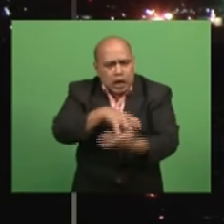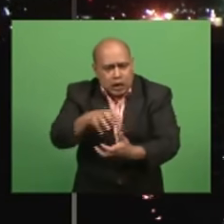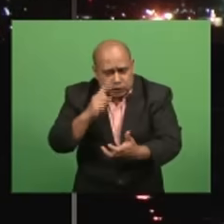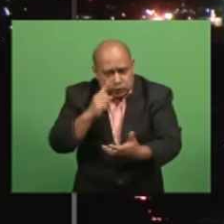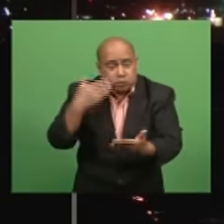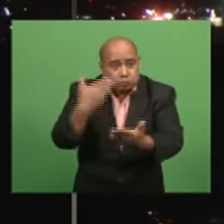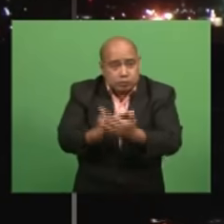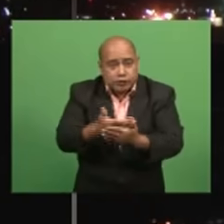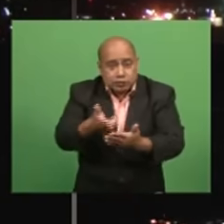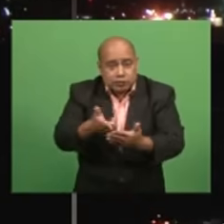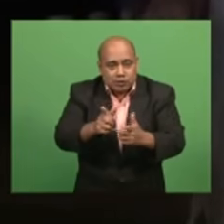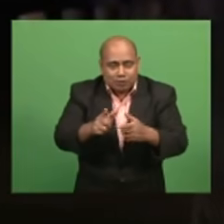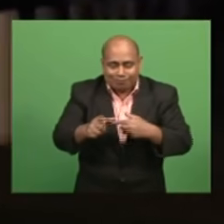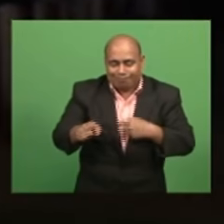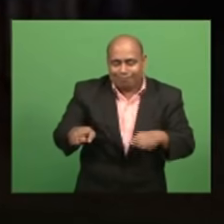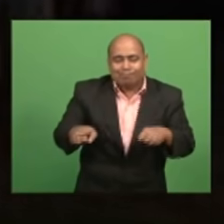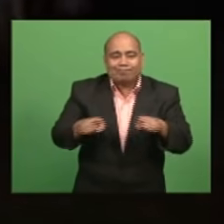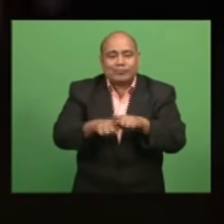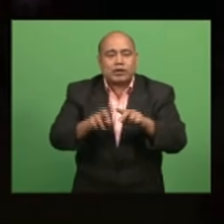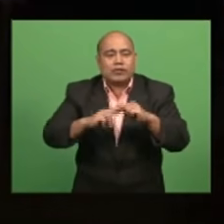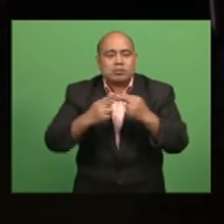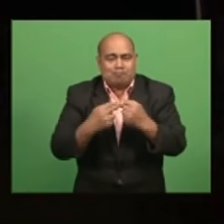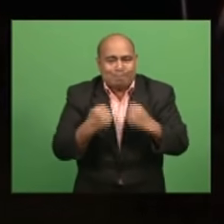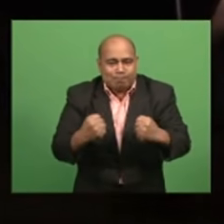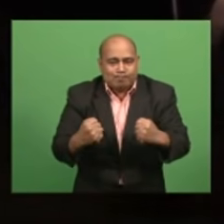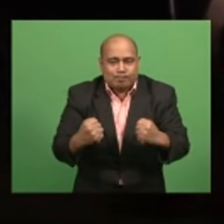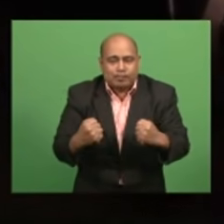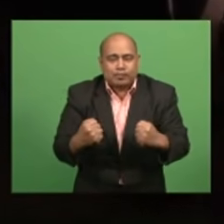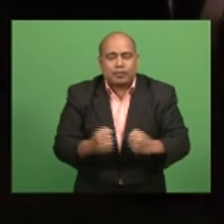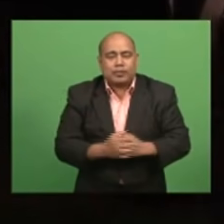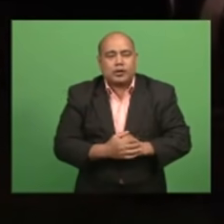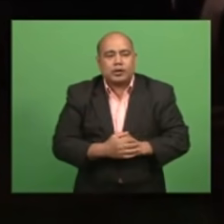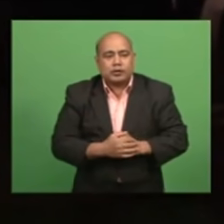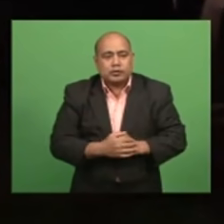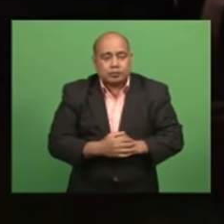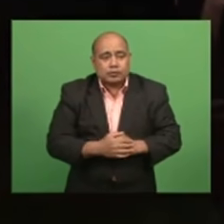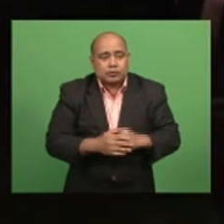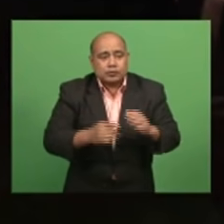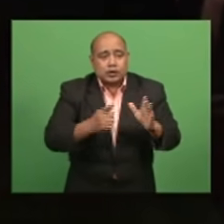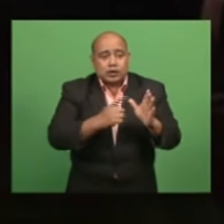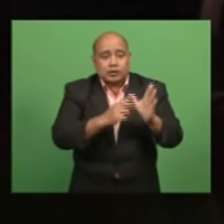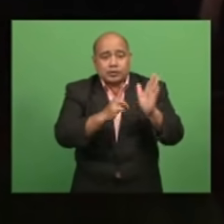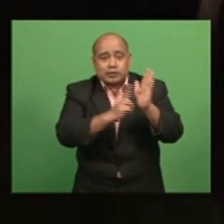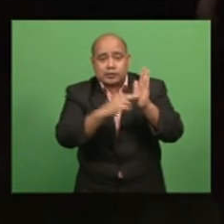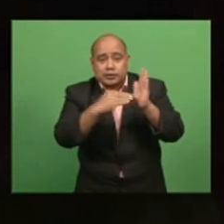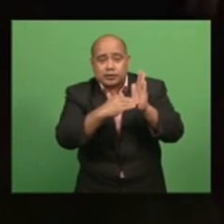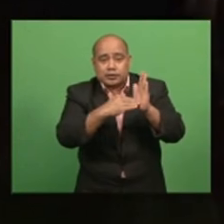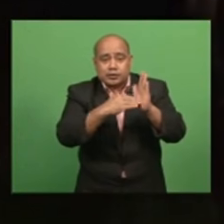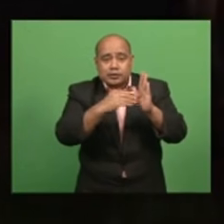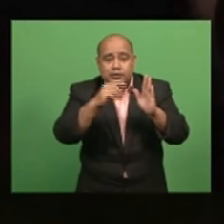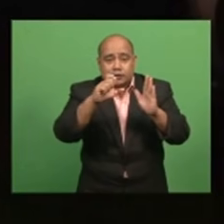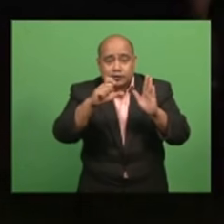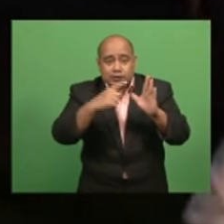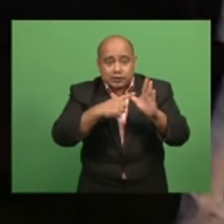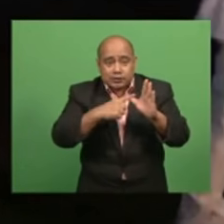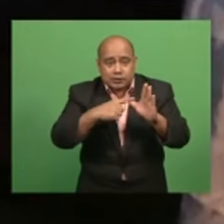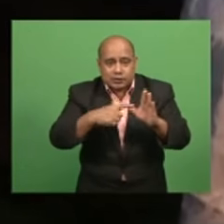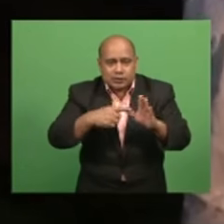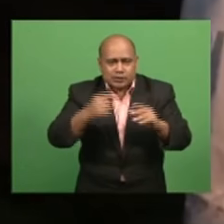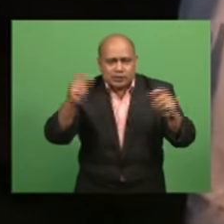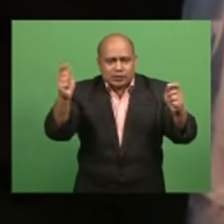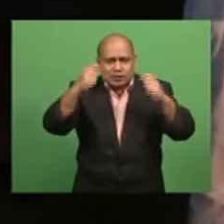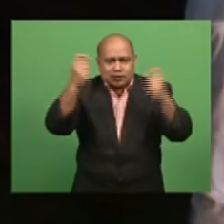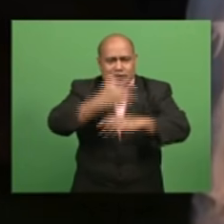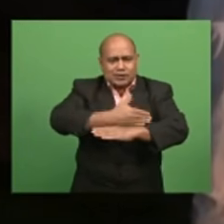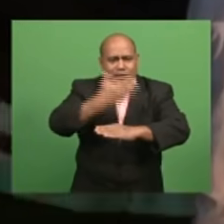stronger than ever. Mbainimarama says this Anzac Day, Fiji, Australia and New Zealand are embroiled in conflict of a